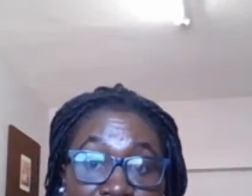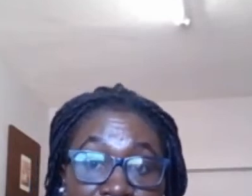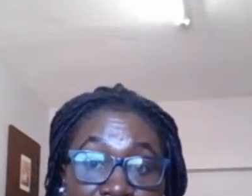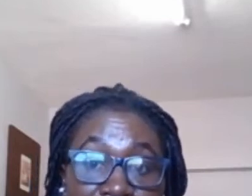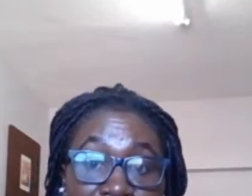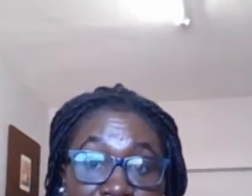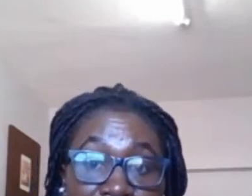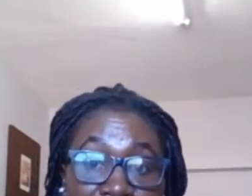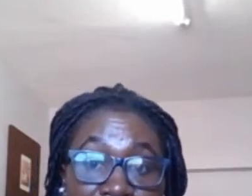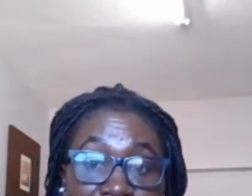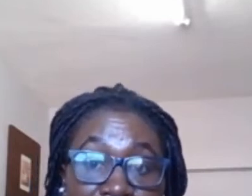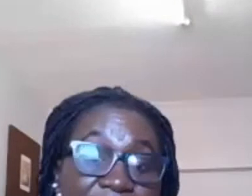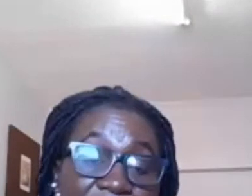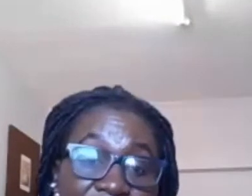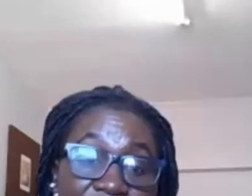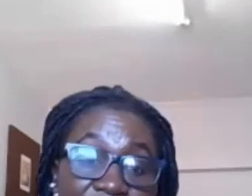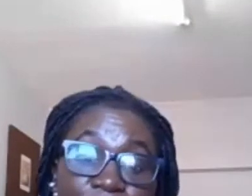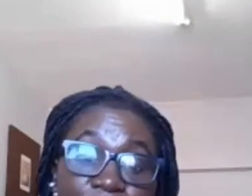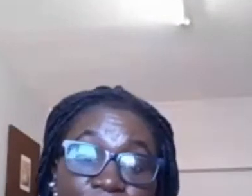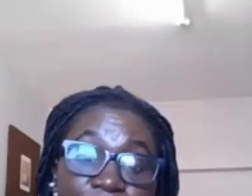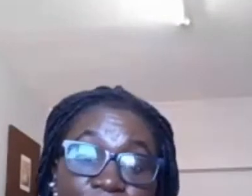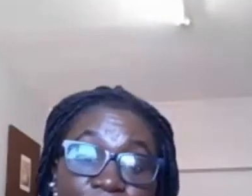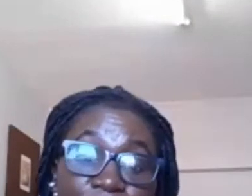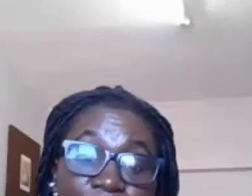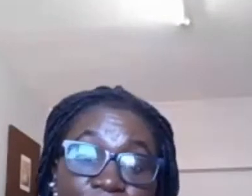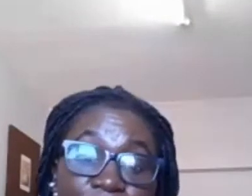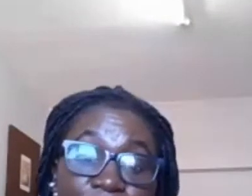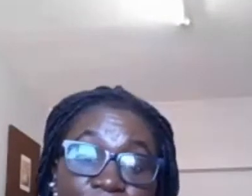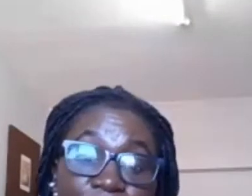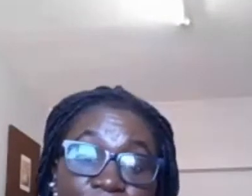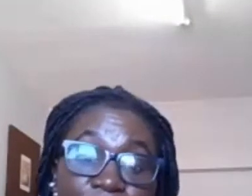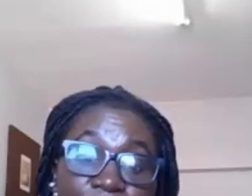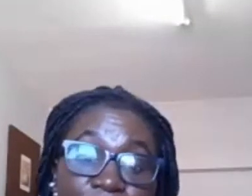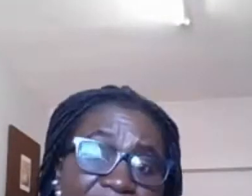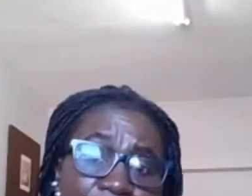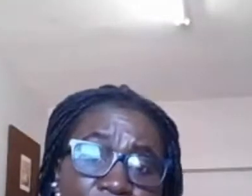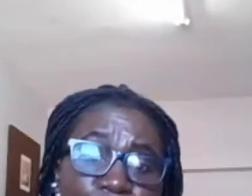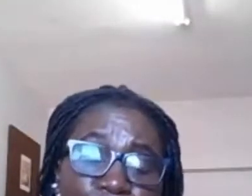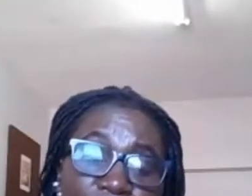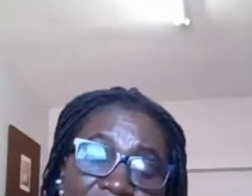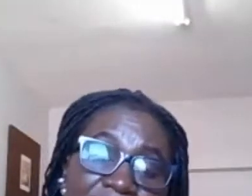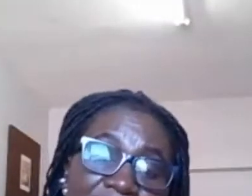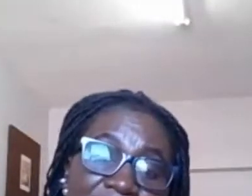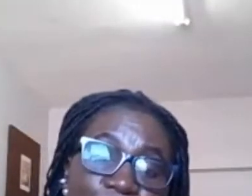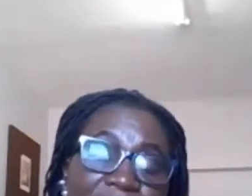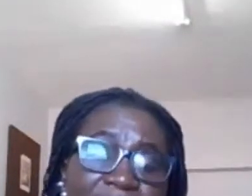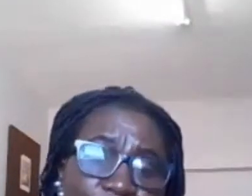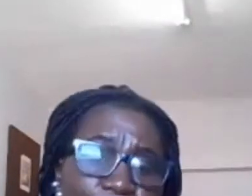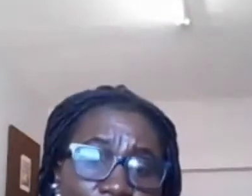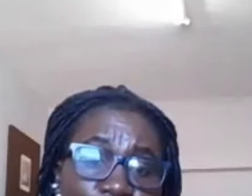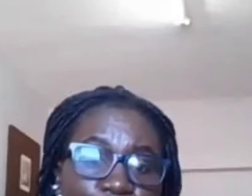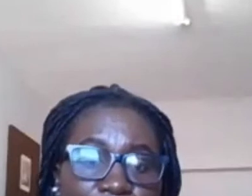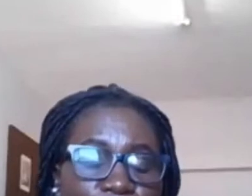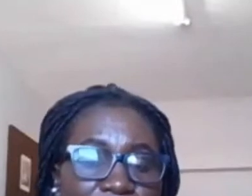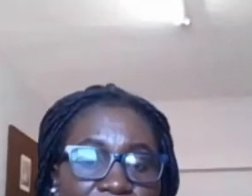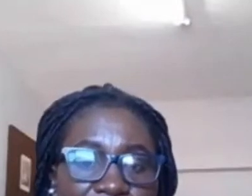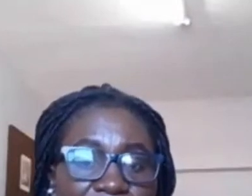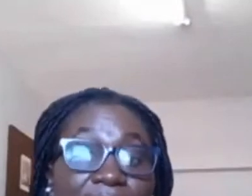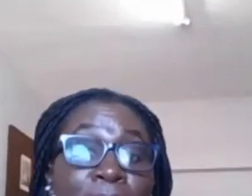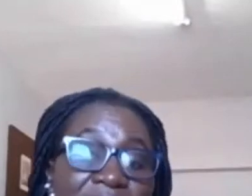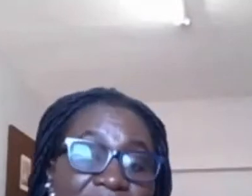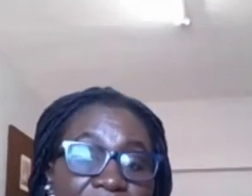visit, CCF's first and most important ambassador, cheetah. And young me could not understand why anyone would want